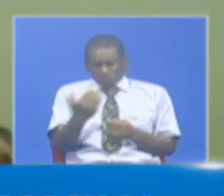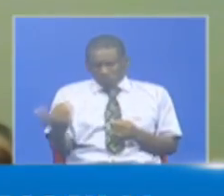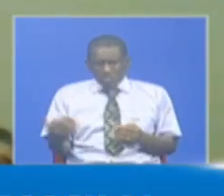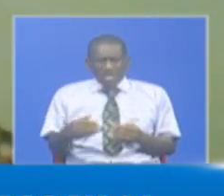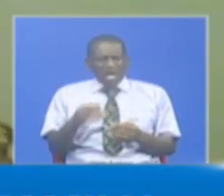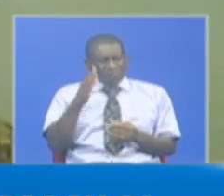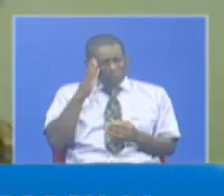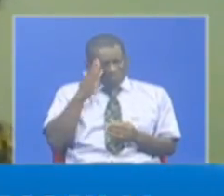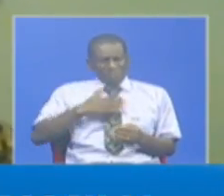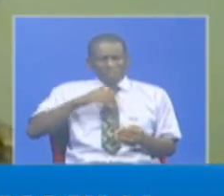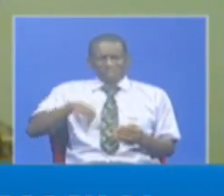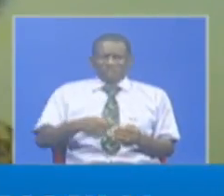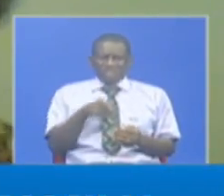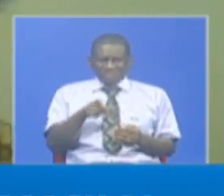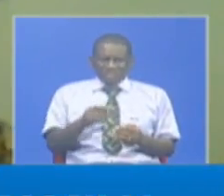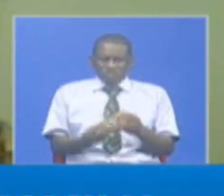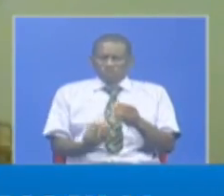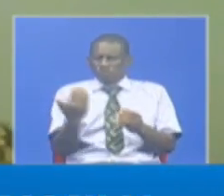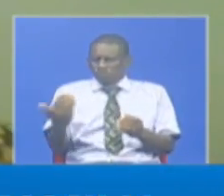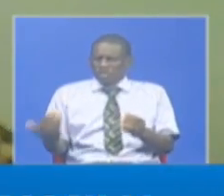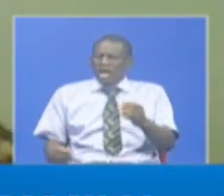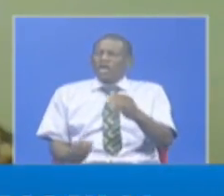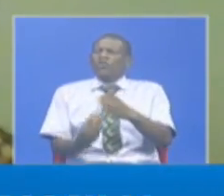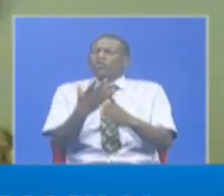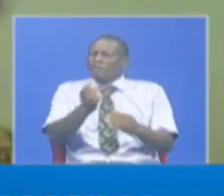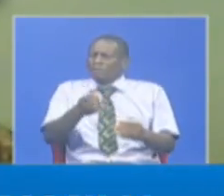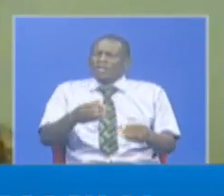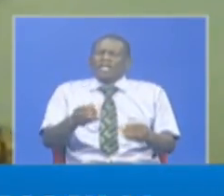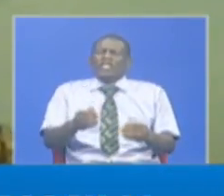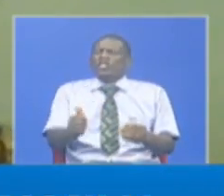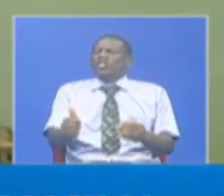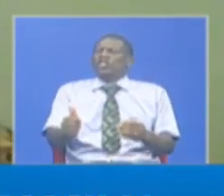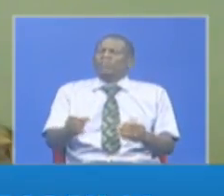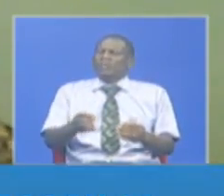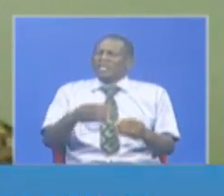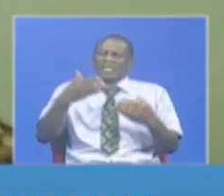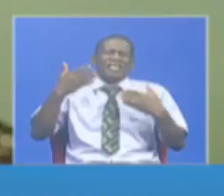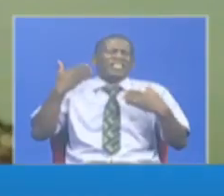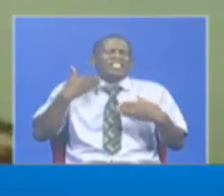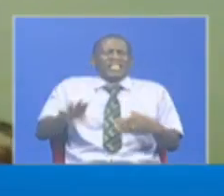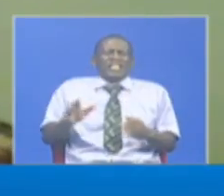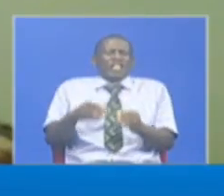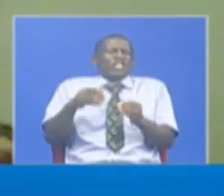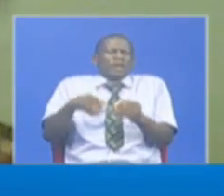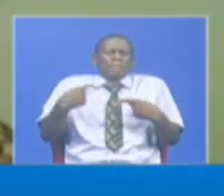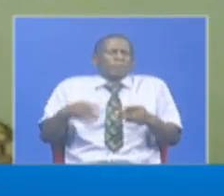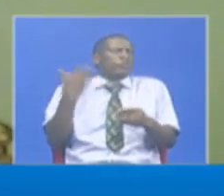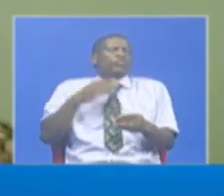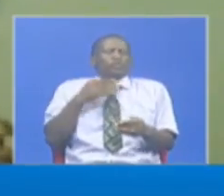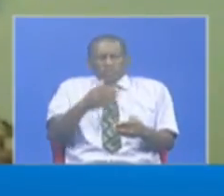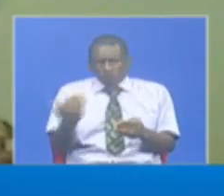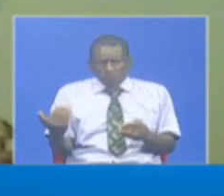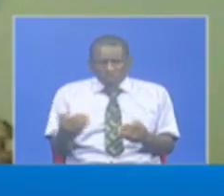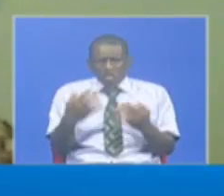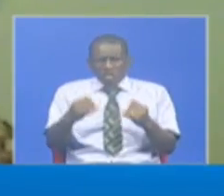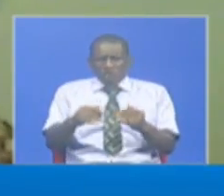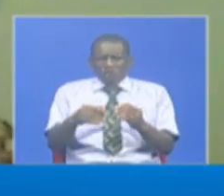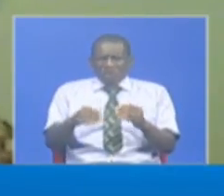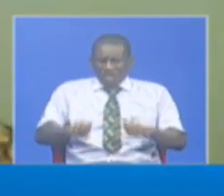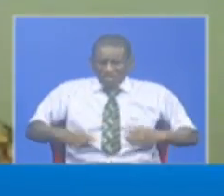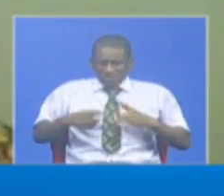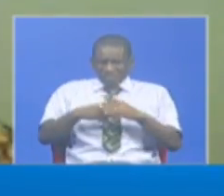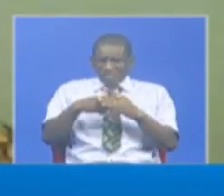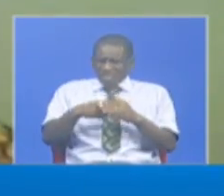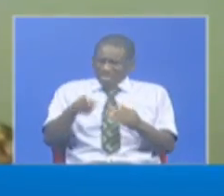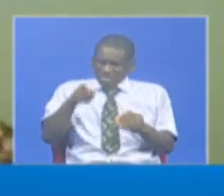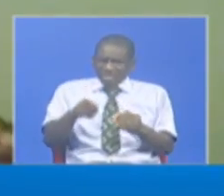myself, these children are growing up with neglect. They're growing up with rejection. And you know, life is such that you can only give what you